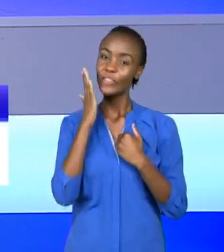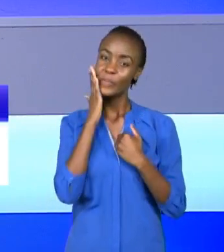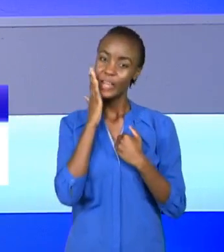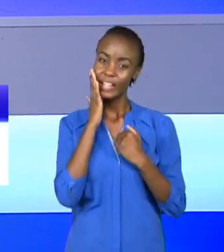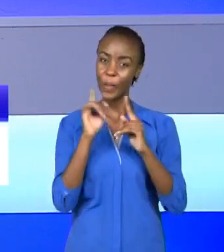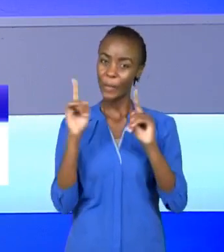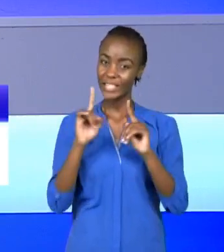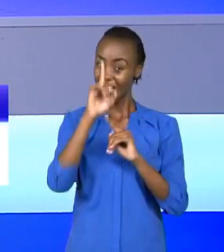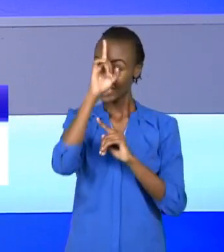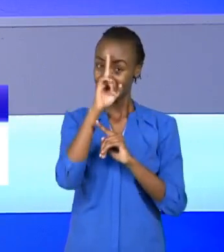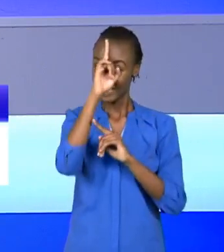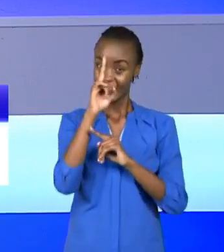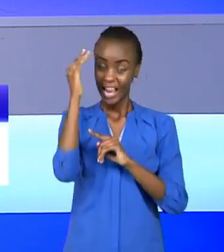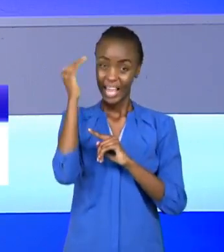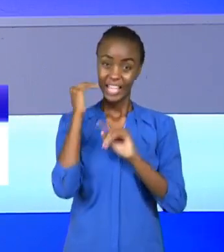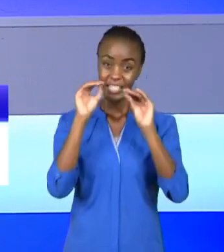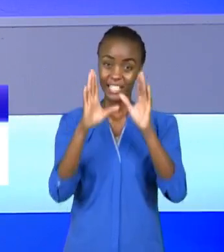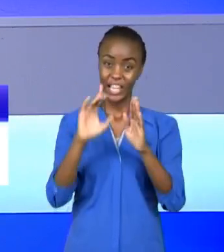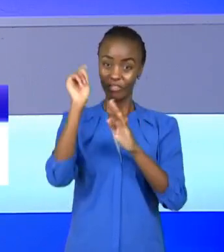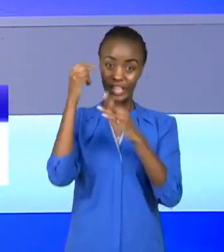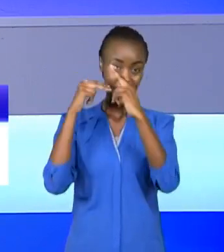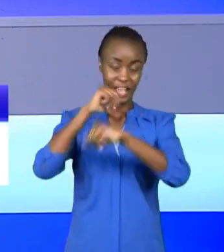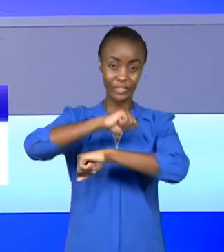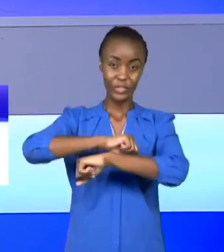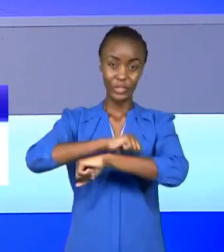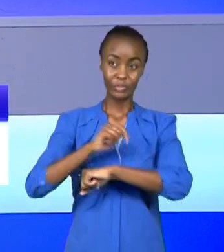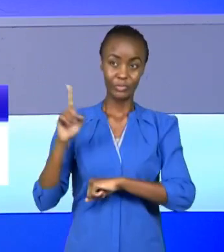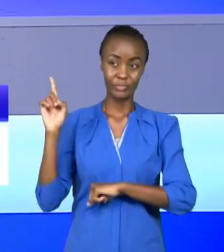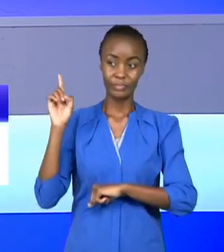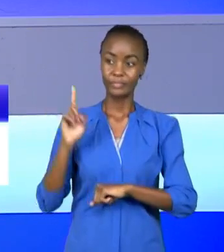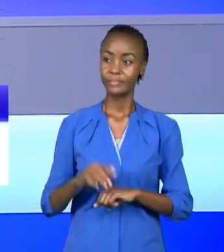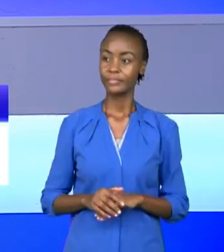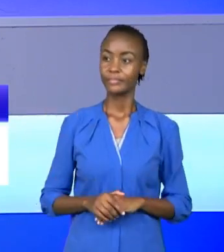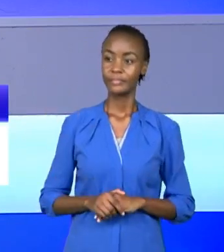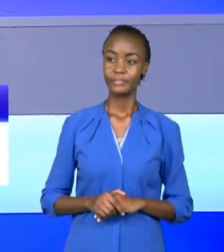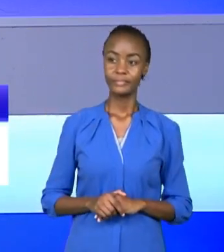principal, teachers and students of Kenya High, and filed the following story.